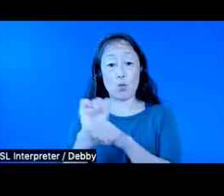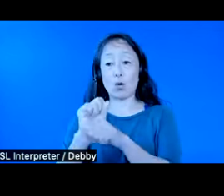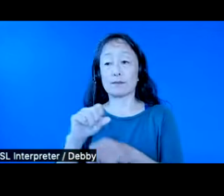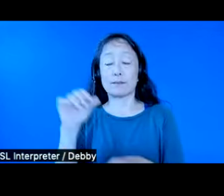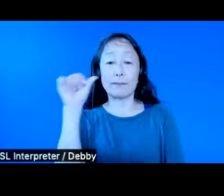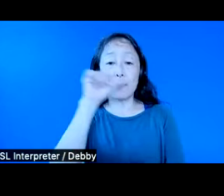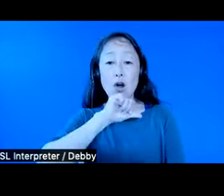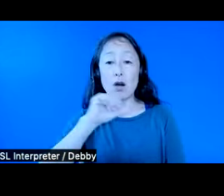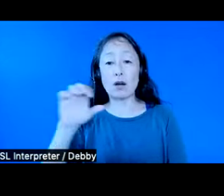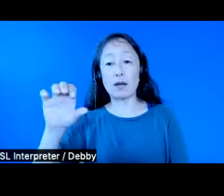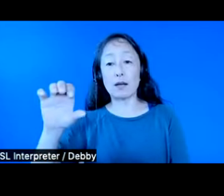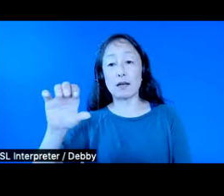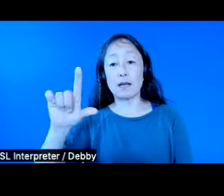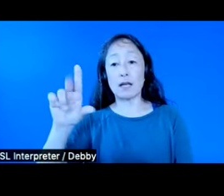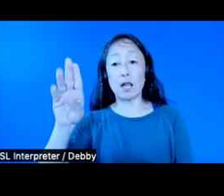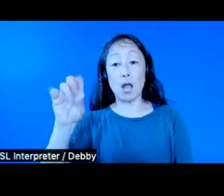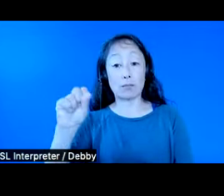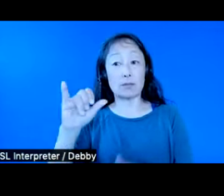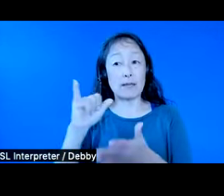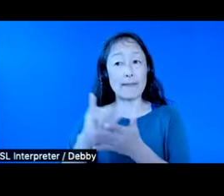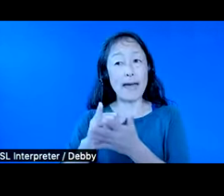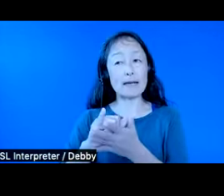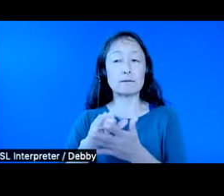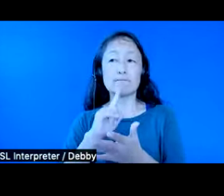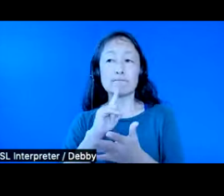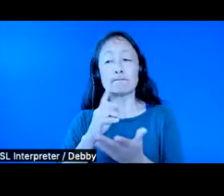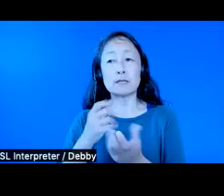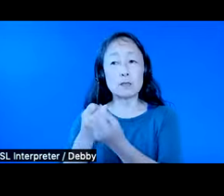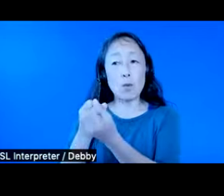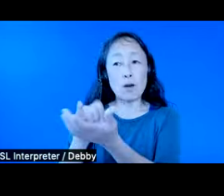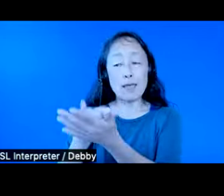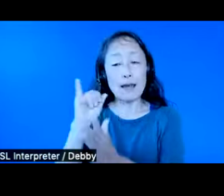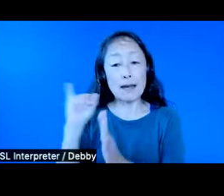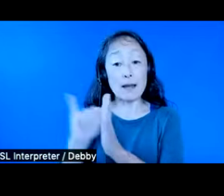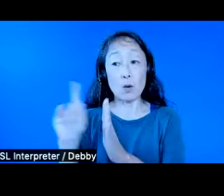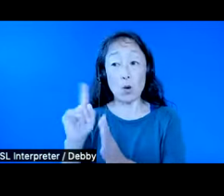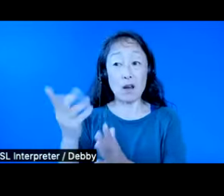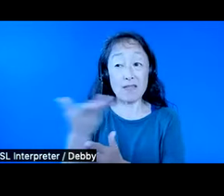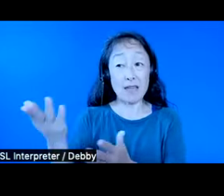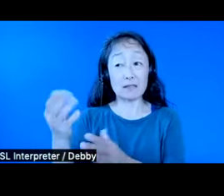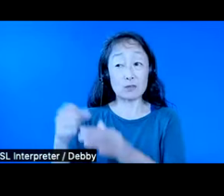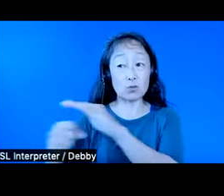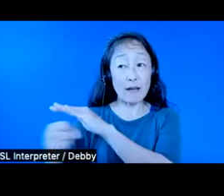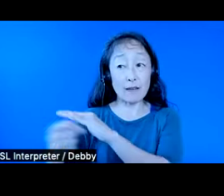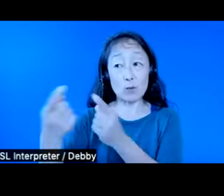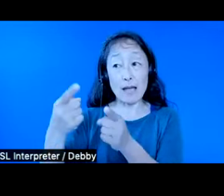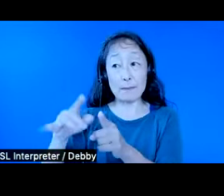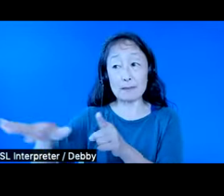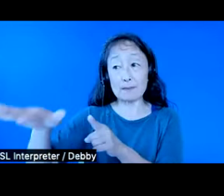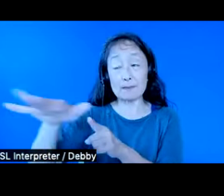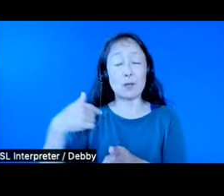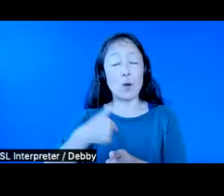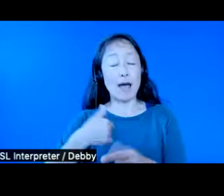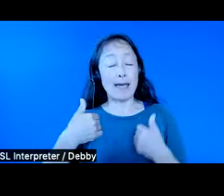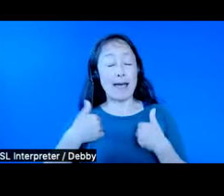that tantalized that identity, where things were happening around me. So I do have firsthand